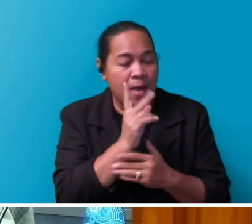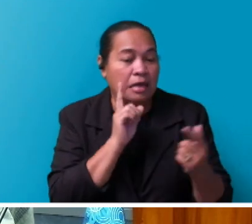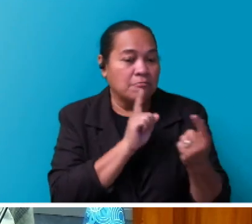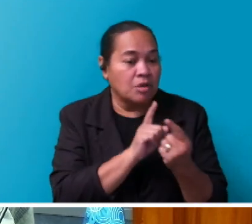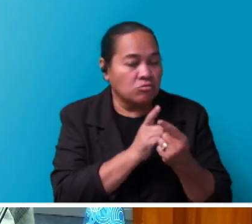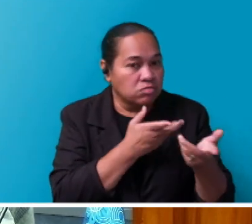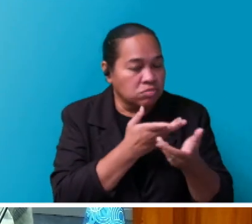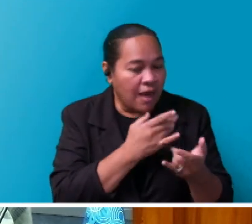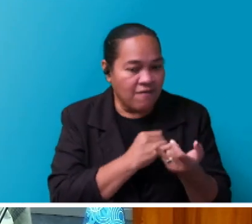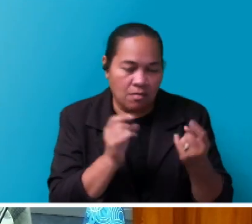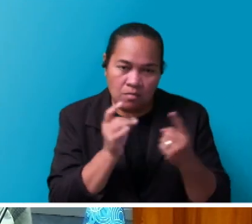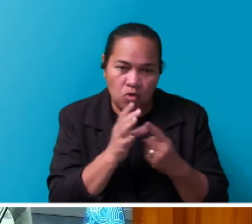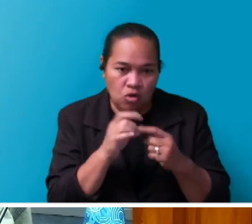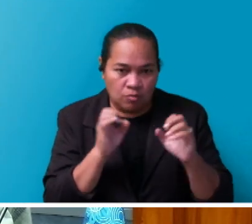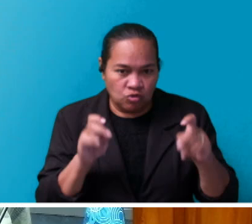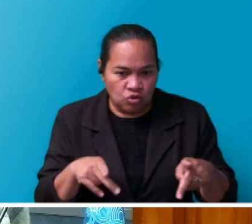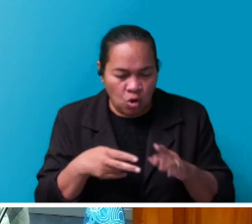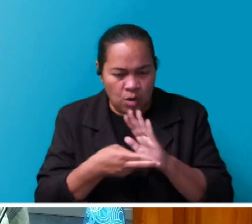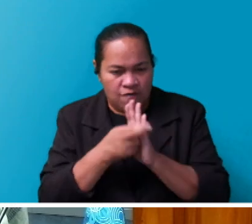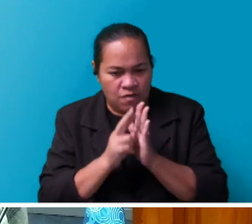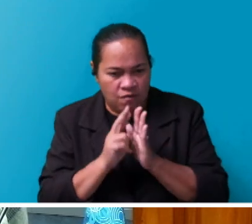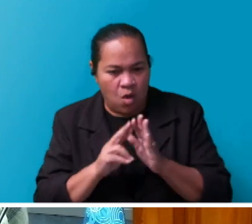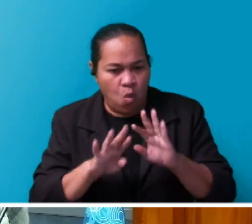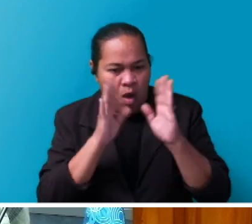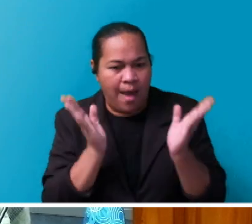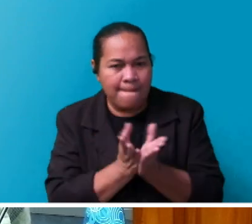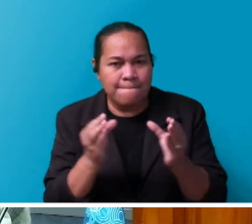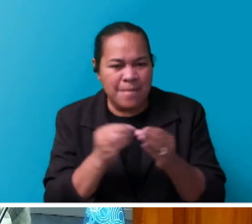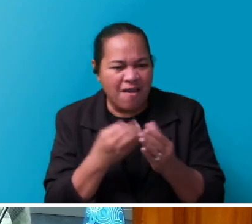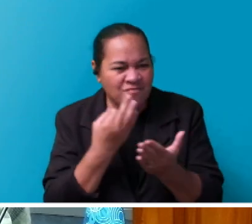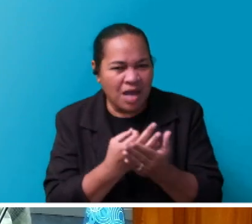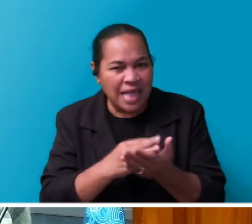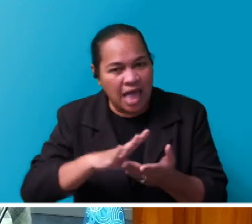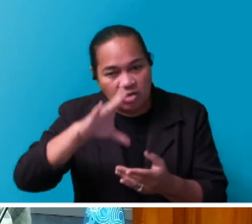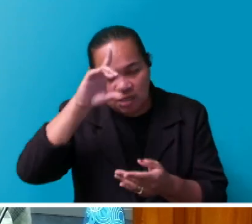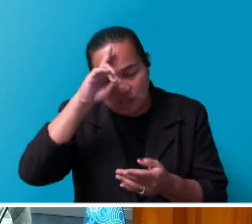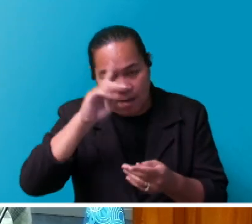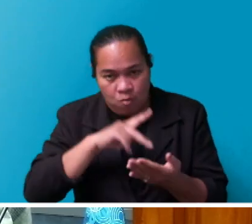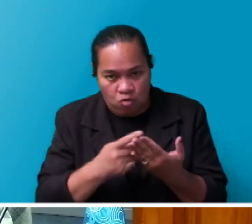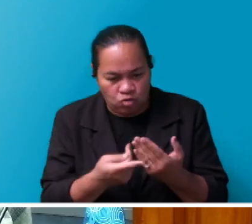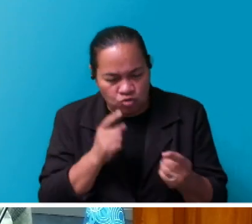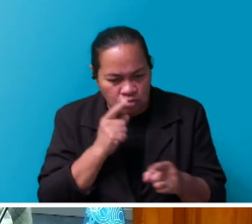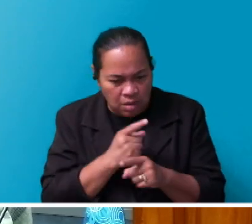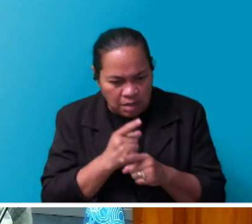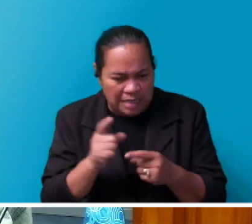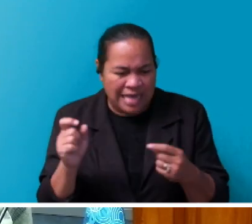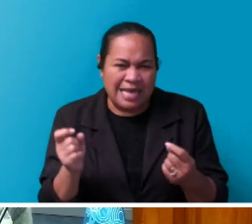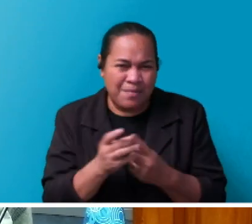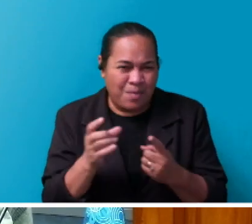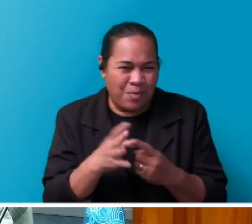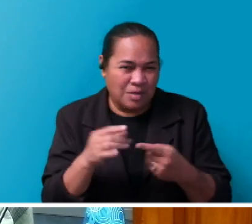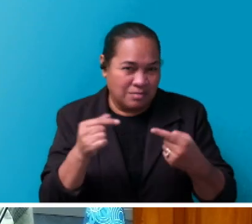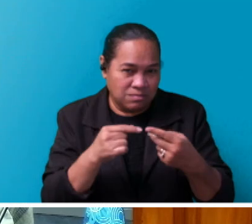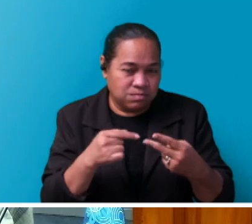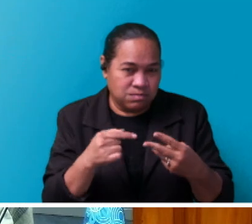a valuable opportunity to review ongoing World Bank-funded education programs and to discuss key priority areas for